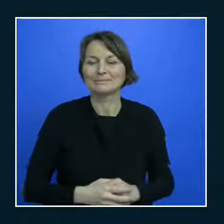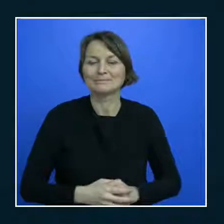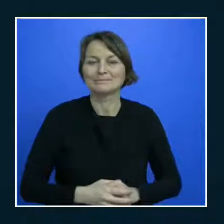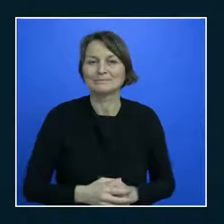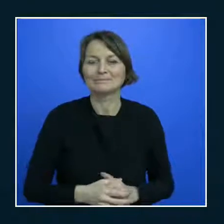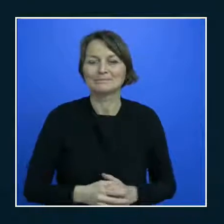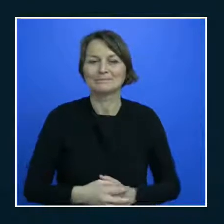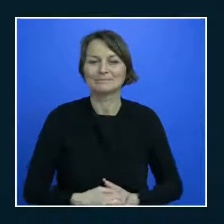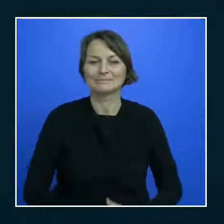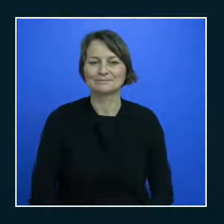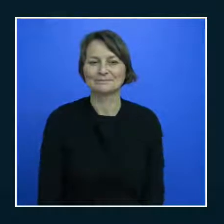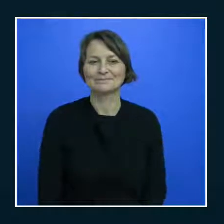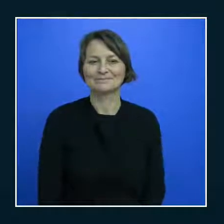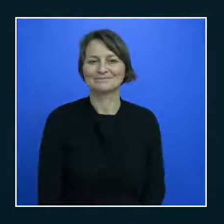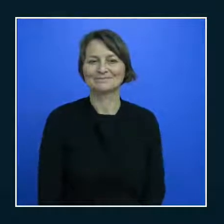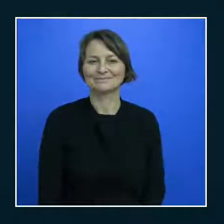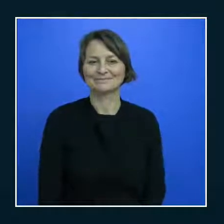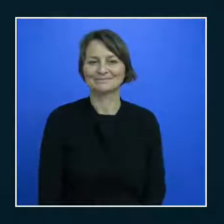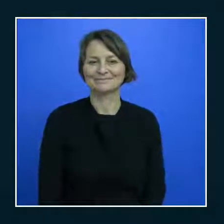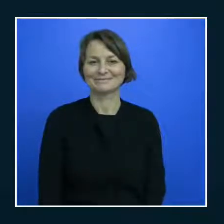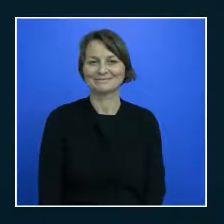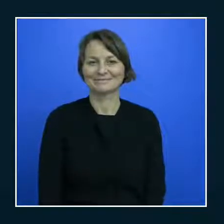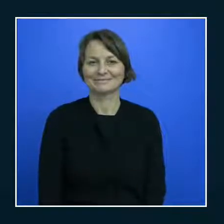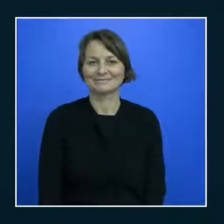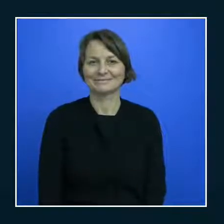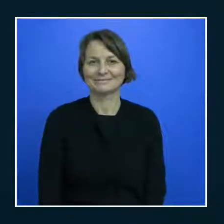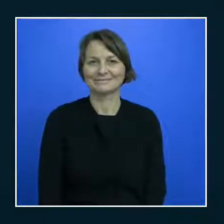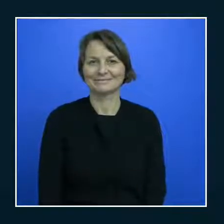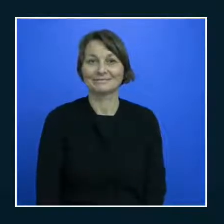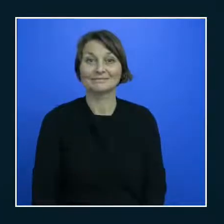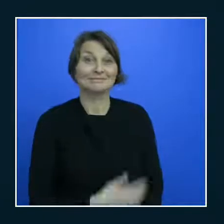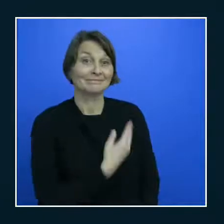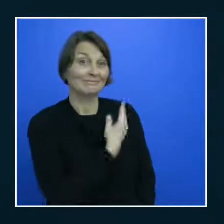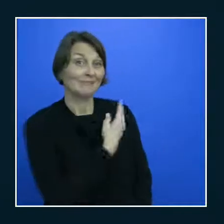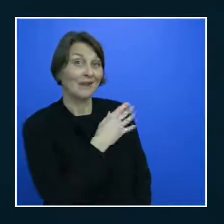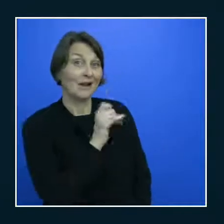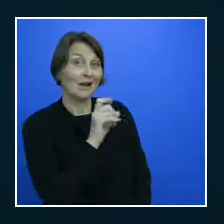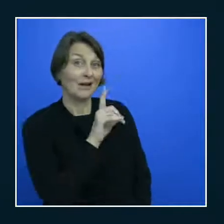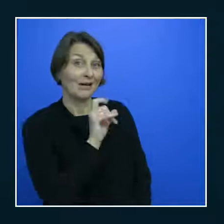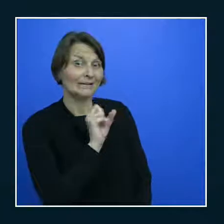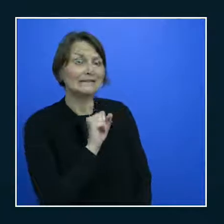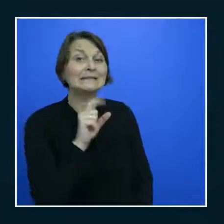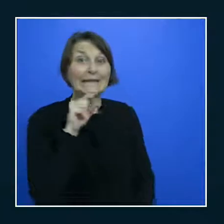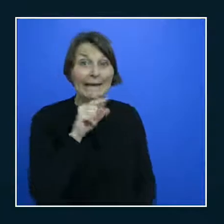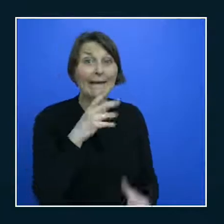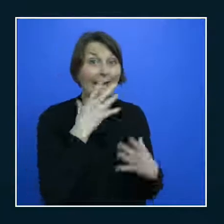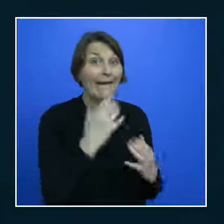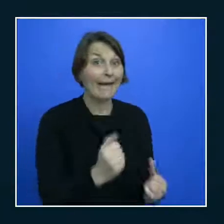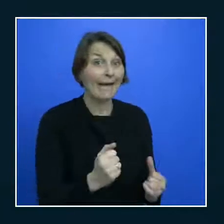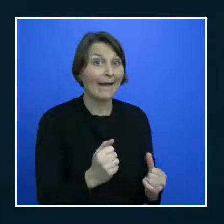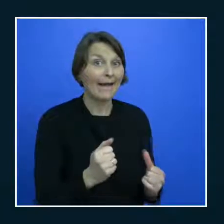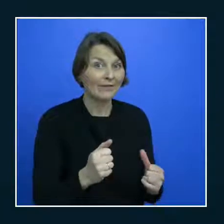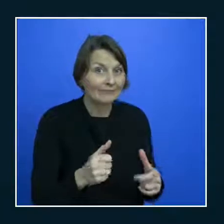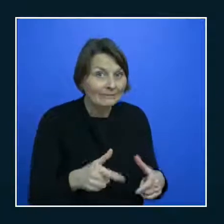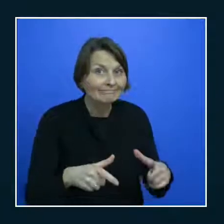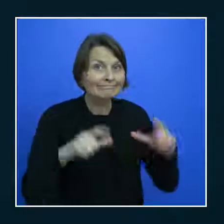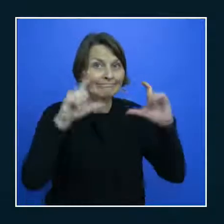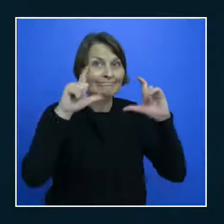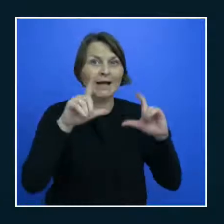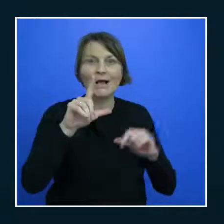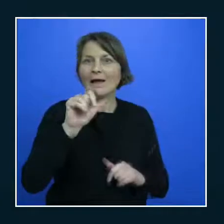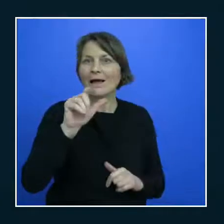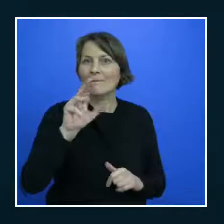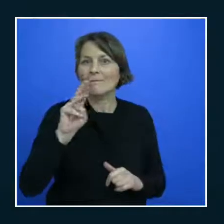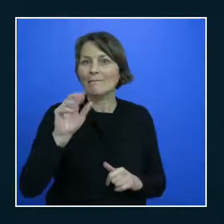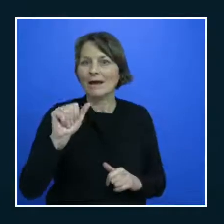Oh, yes. There's there is a llama cam. That's a different story, though. We can talk about llama cam, but that'll take. I've up never the whole